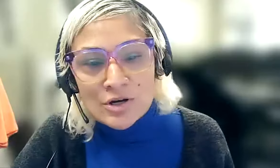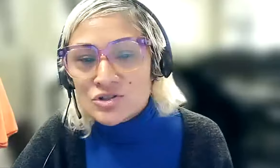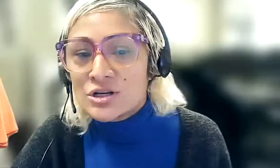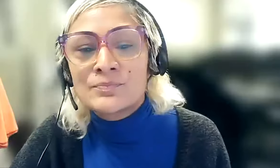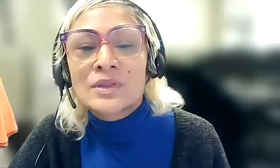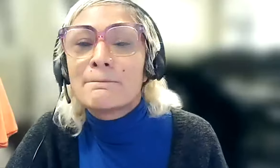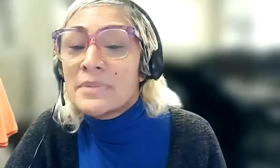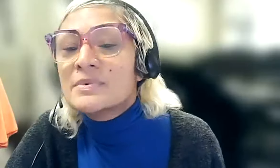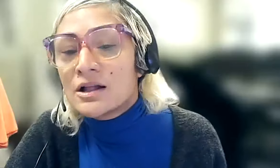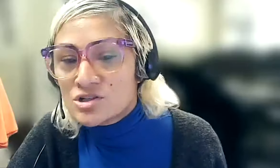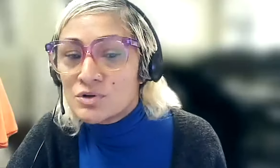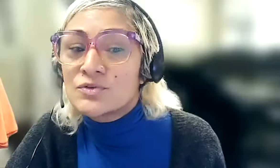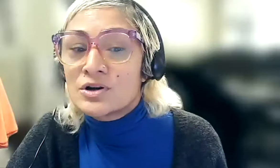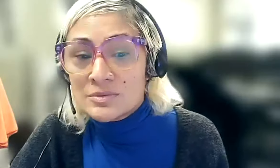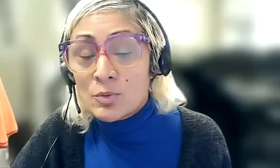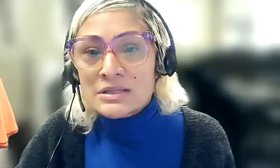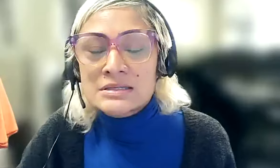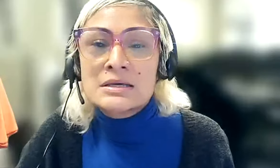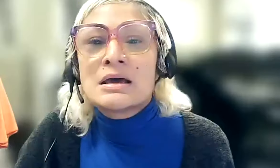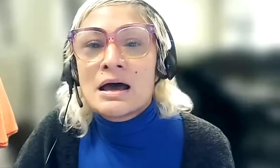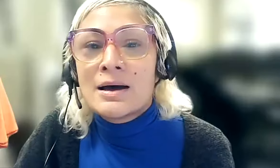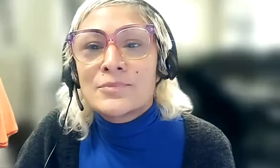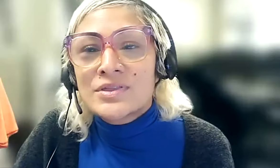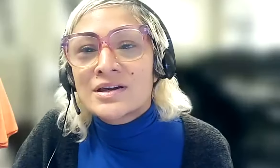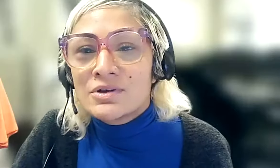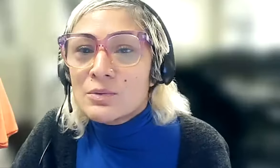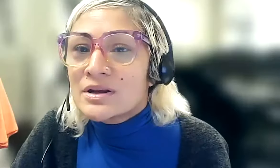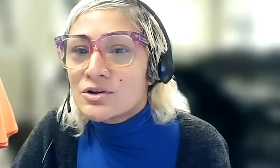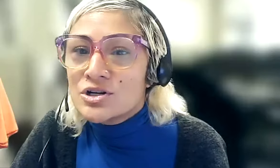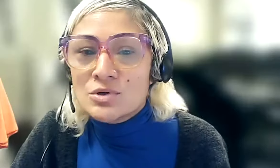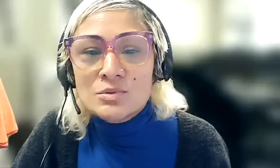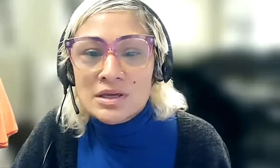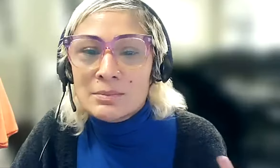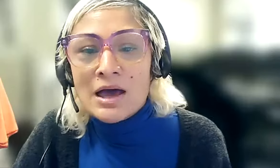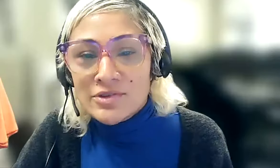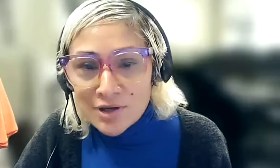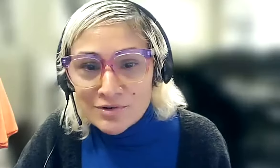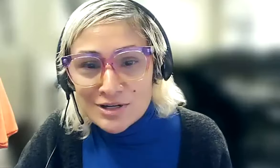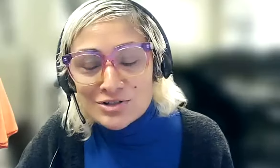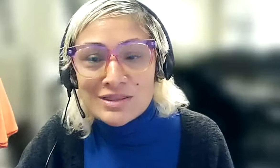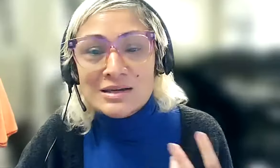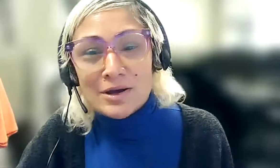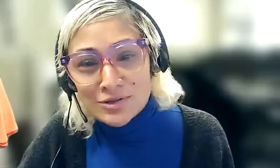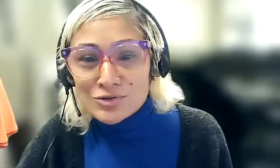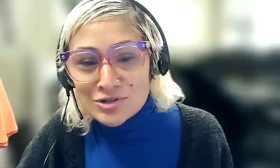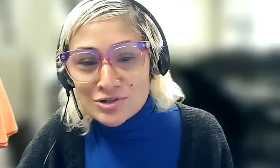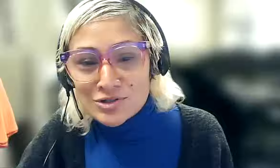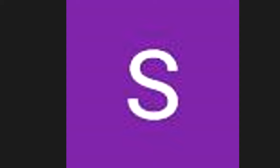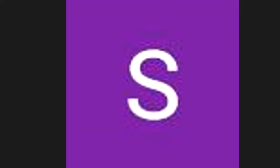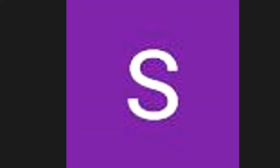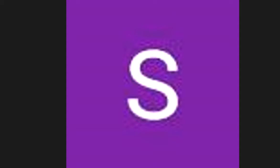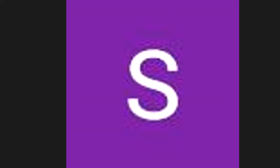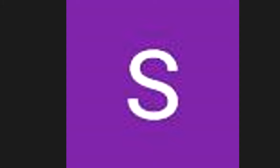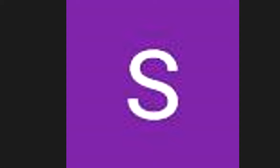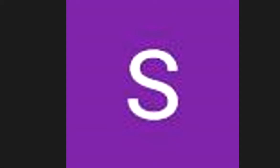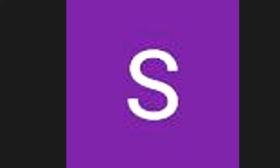gender expression may be eligible for our supports. So I think I really want to encourage you as we think of have this conversation and think about solutions and think about